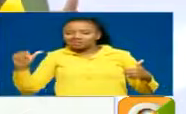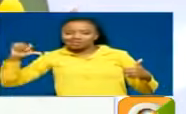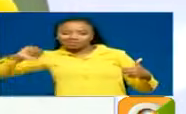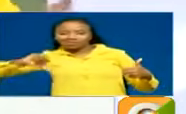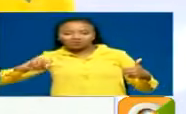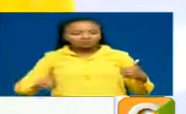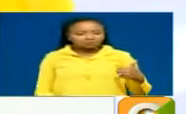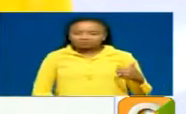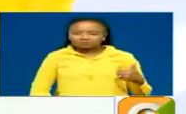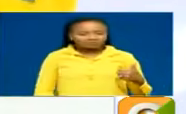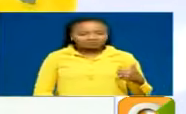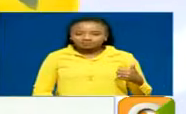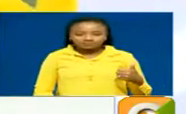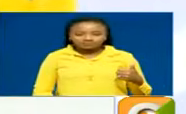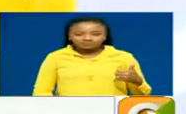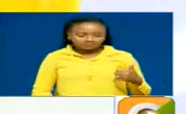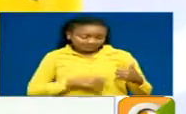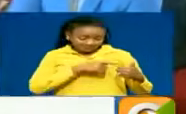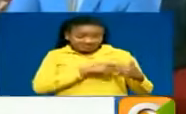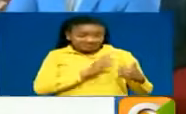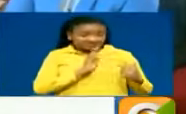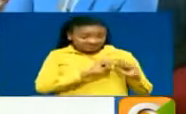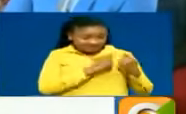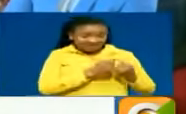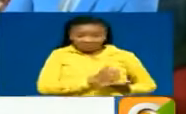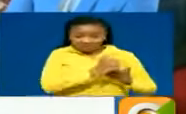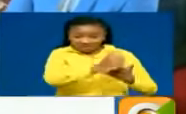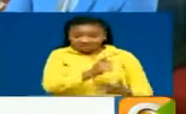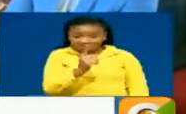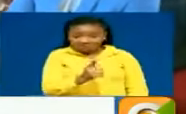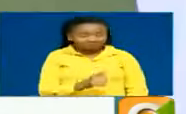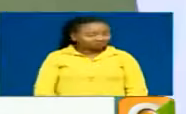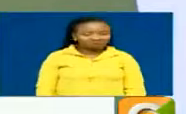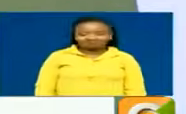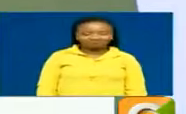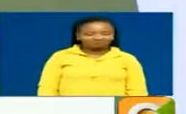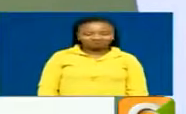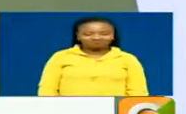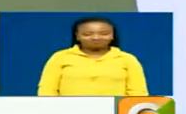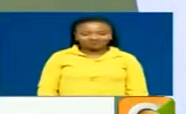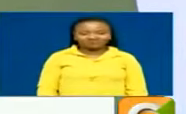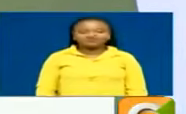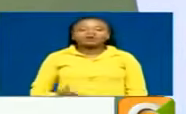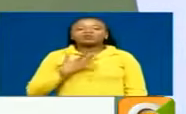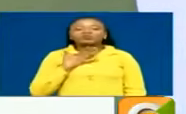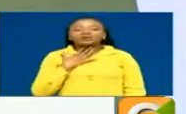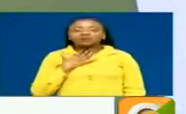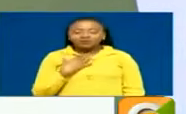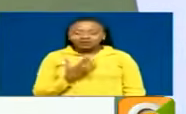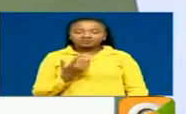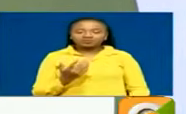and assume that will take you to a national destination. It will not get there. To be that generation of